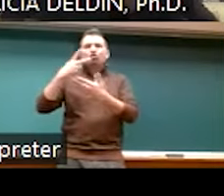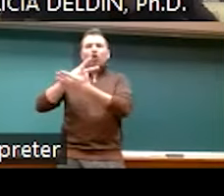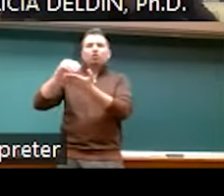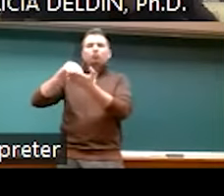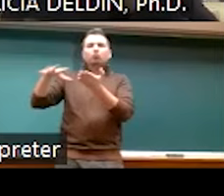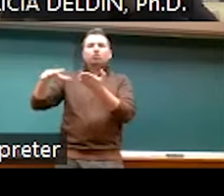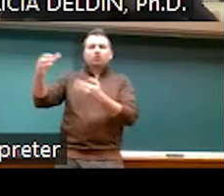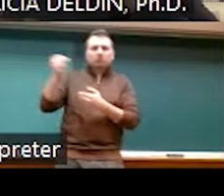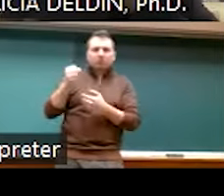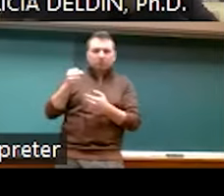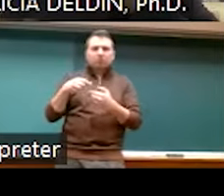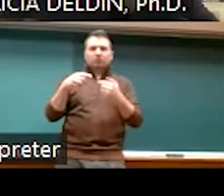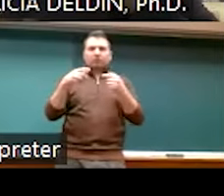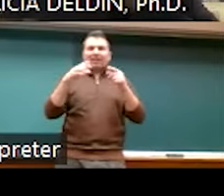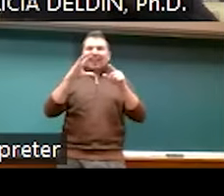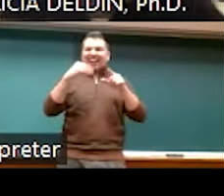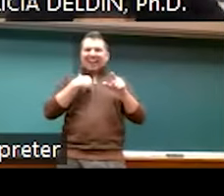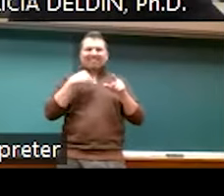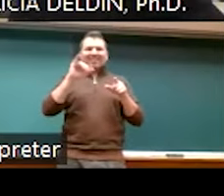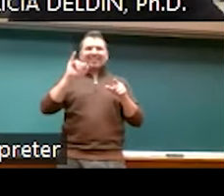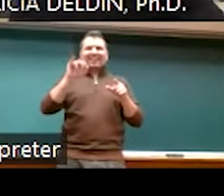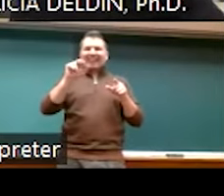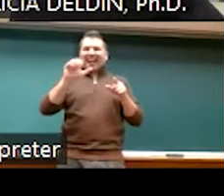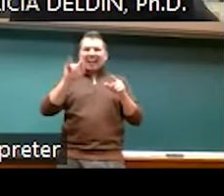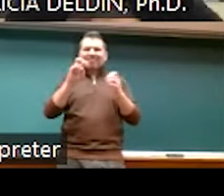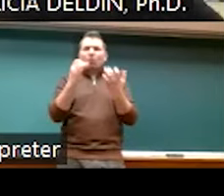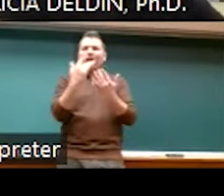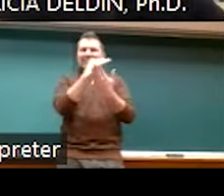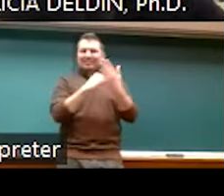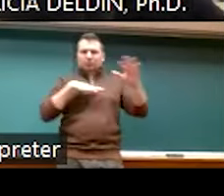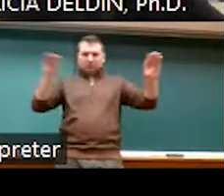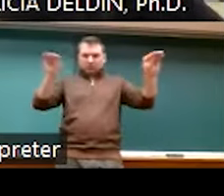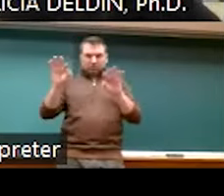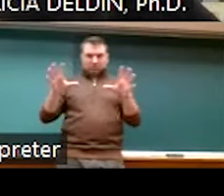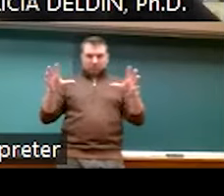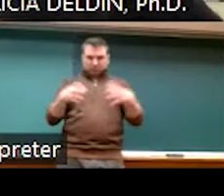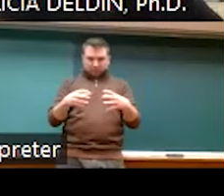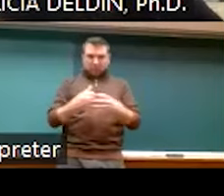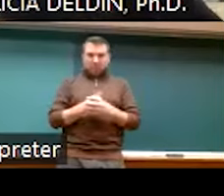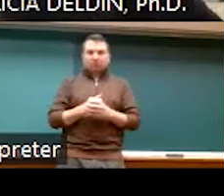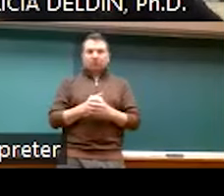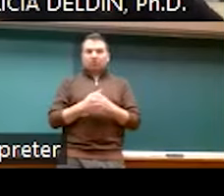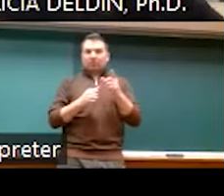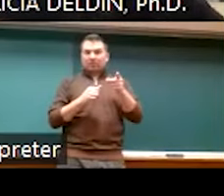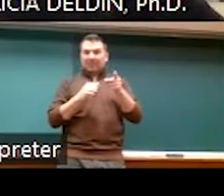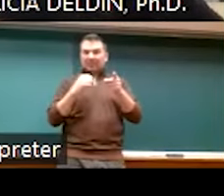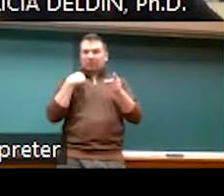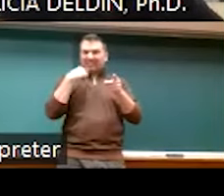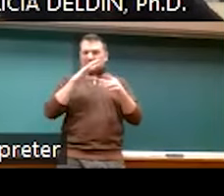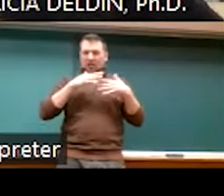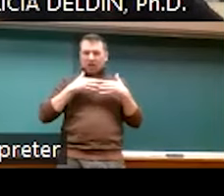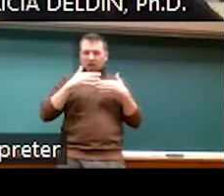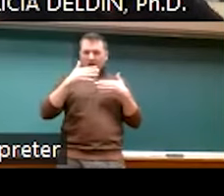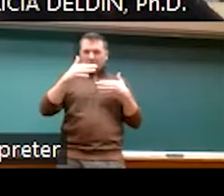and then a waitlist, an inactive waitlist. After that, we just finished actually in, I think it was December,